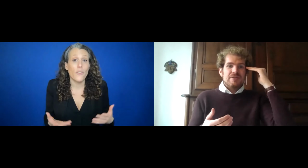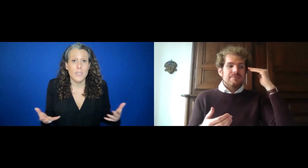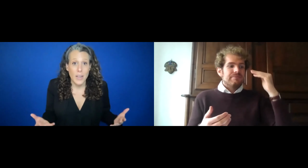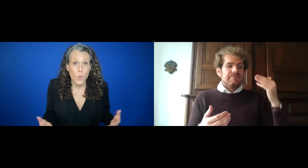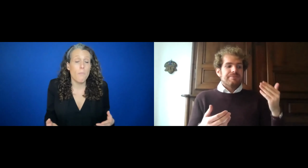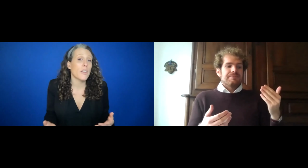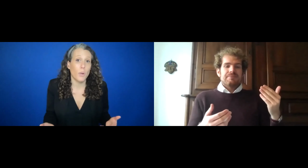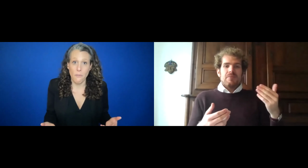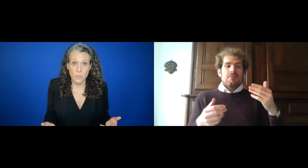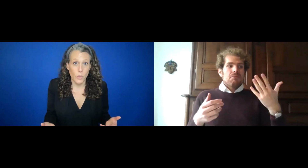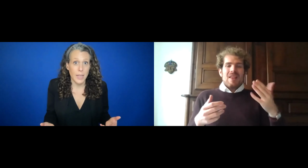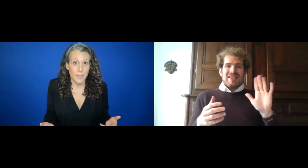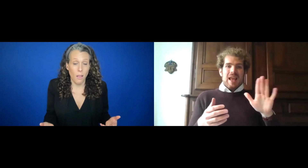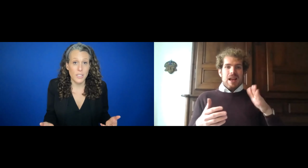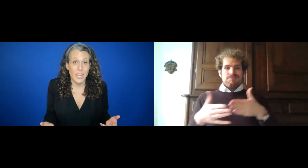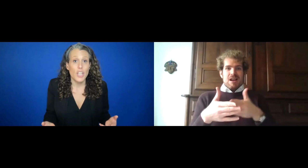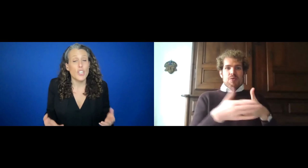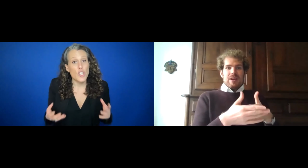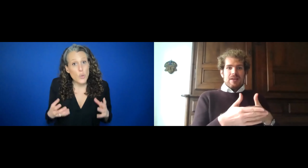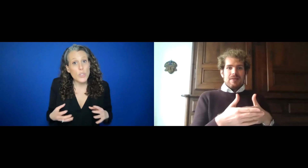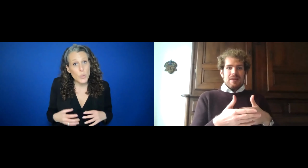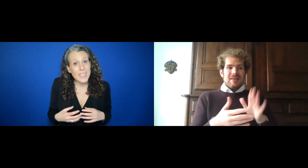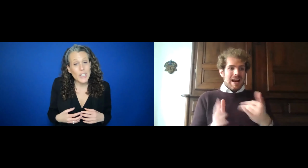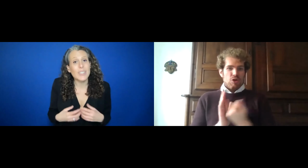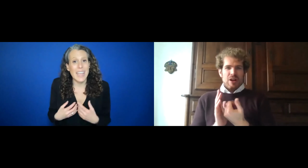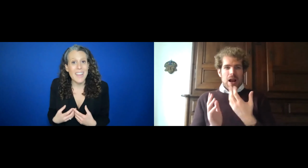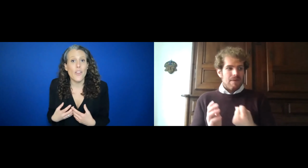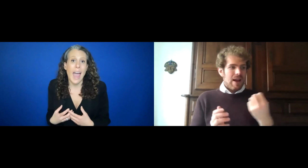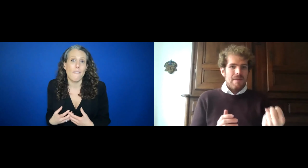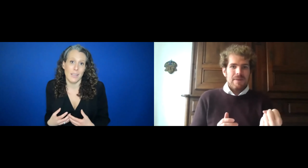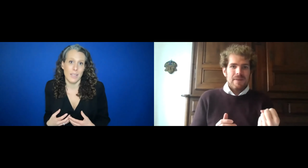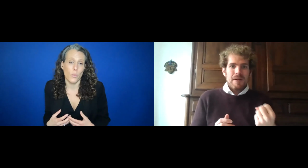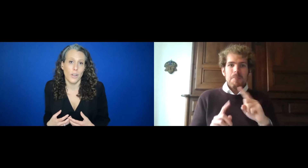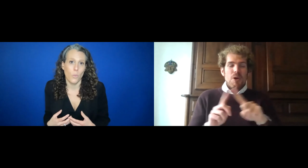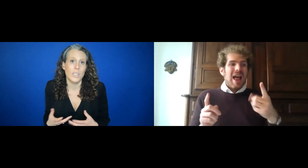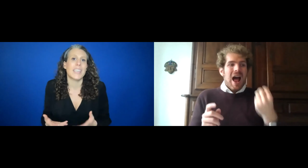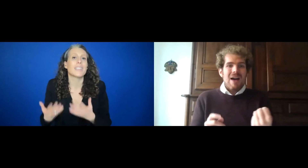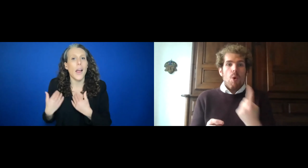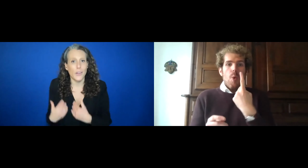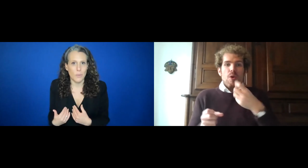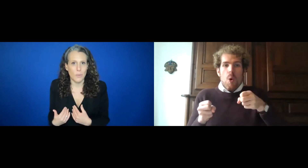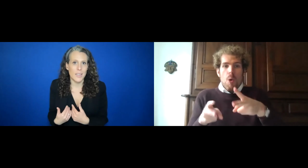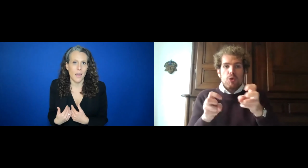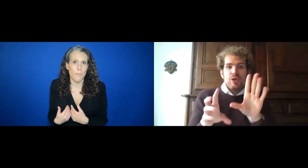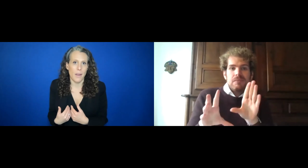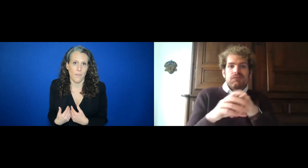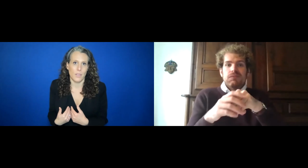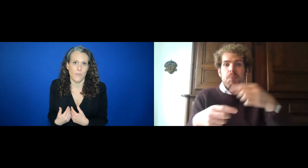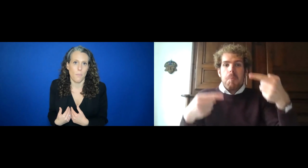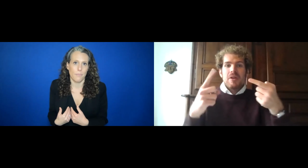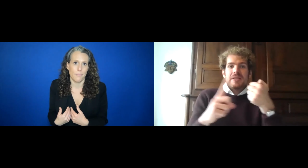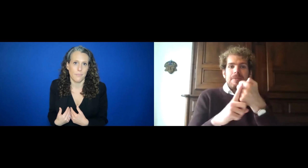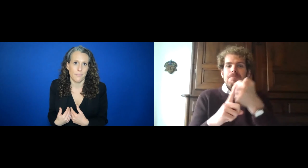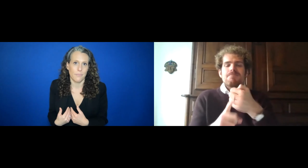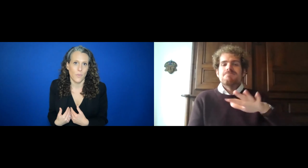who understand, who are much more comfortable with technology, to use those skills in their advocacy work, which the entire community then benefits